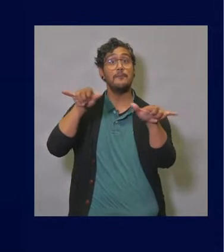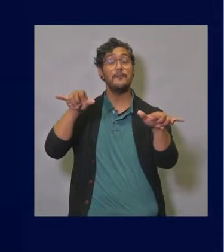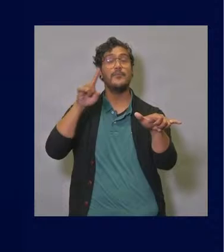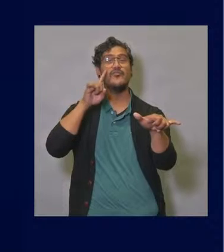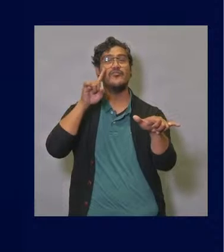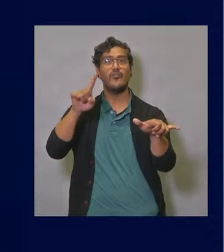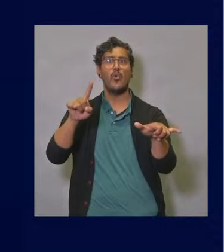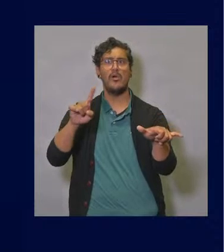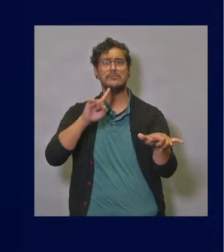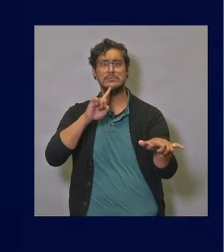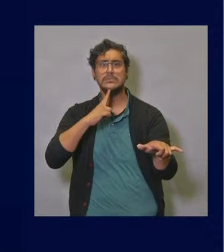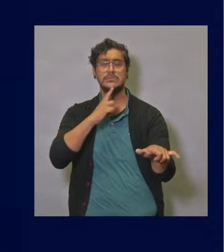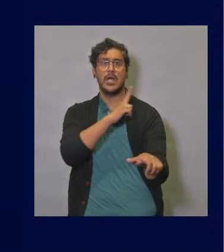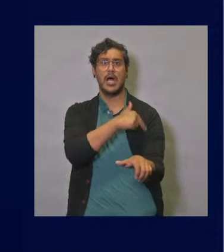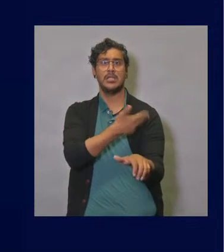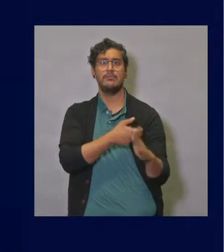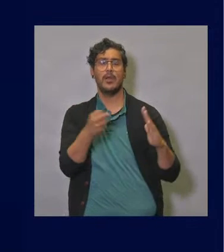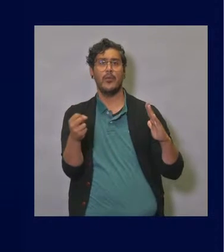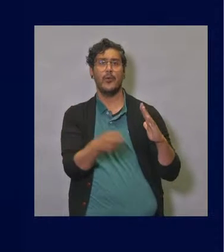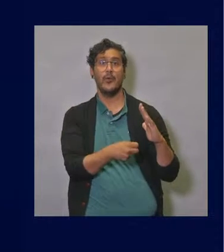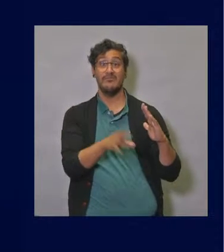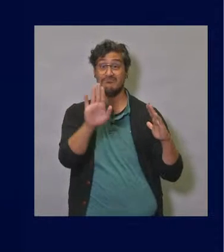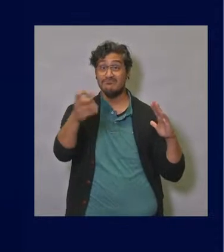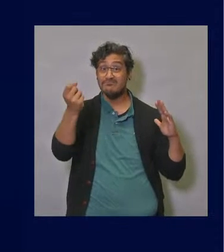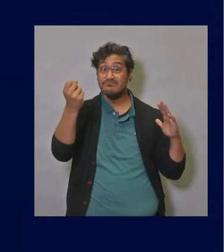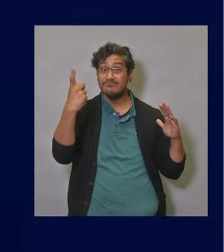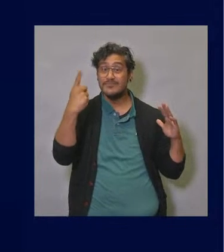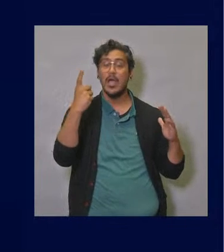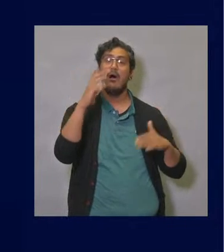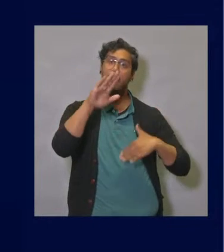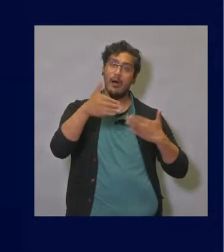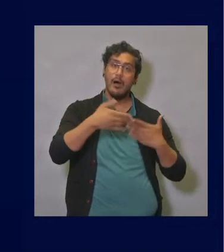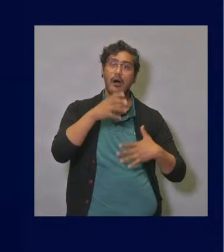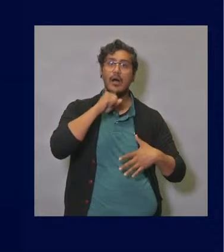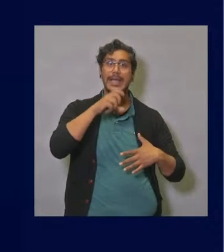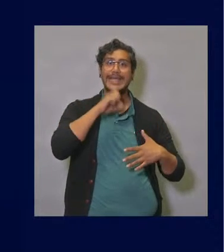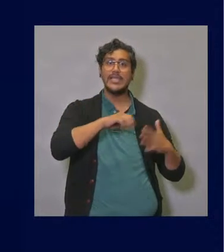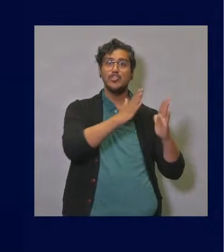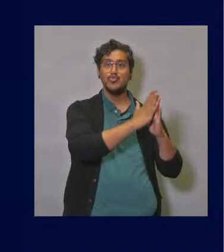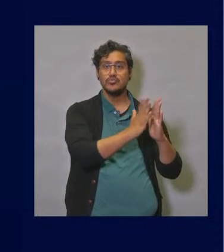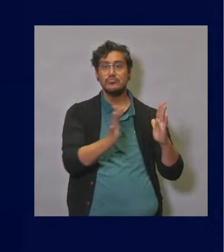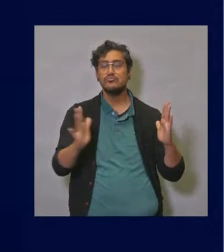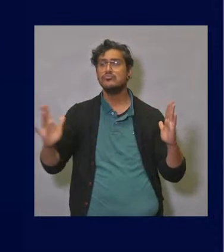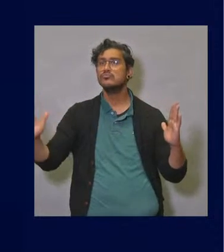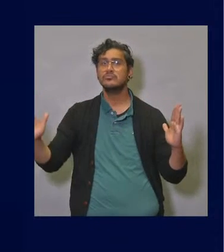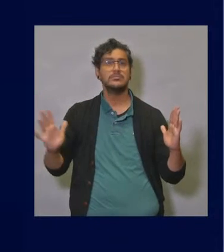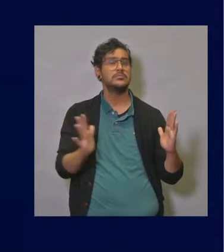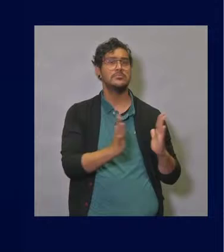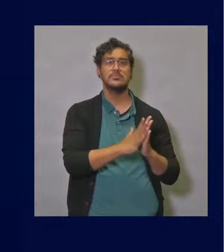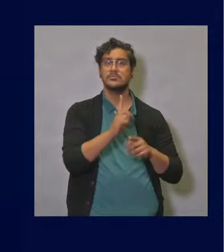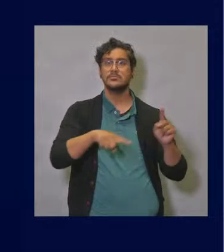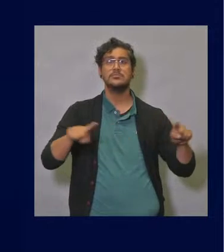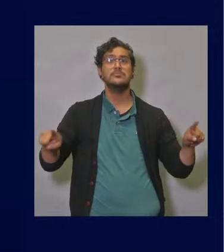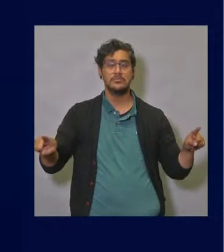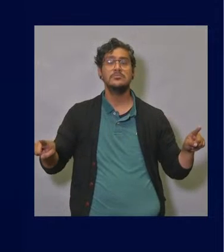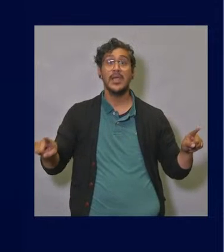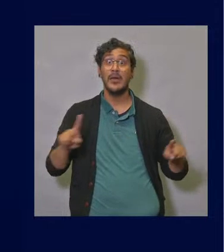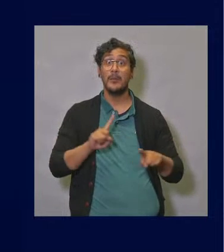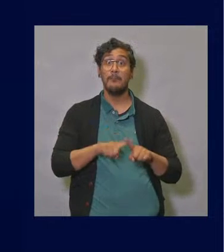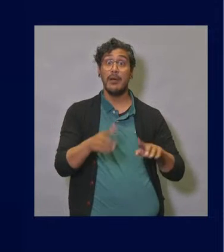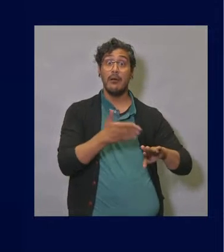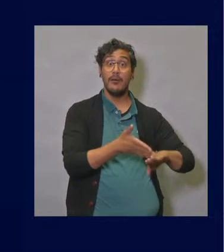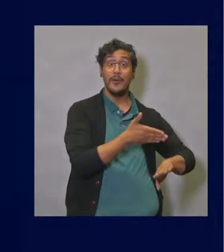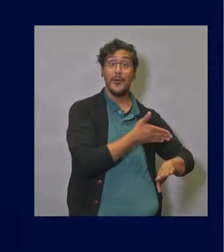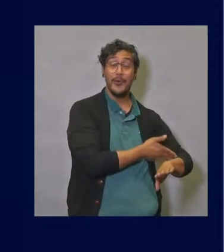hospitalized cases. Although all age groups have seen lower severity of illness since the surge, the improvement has been